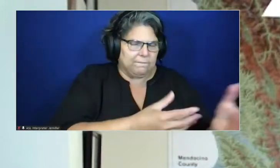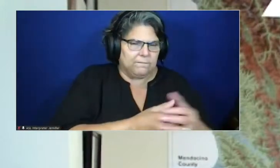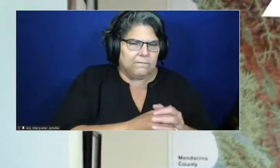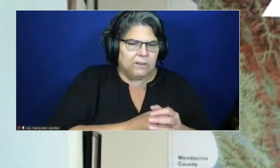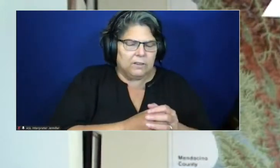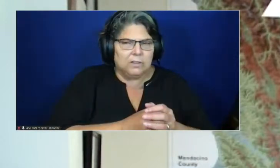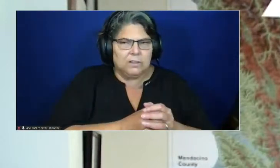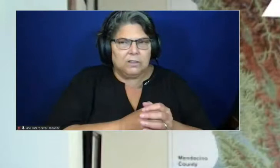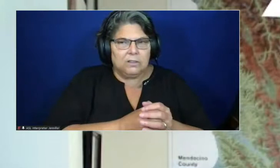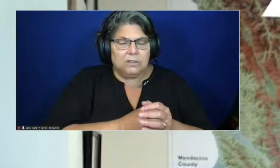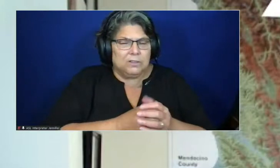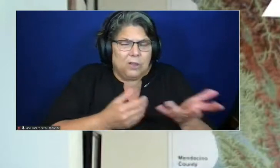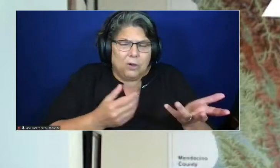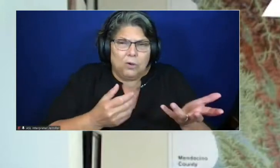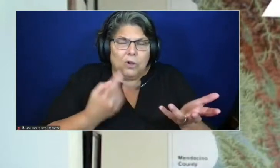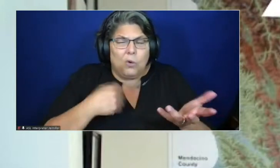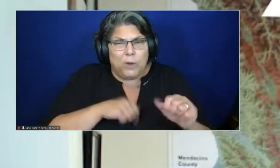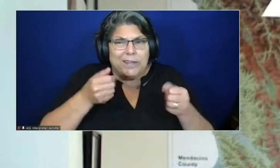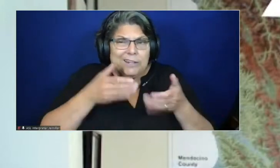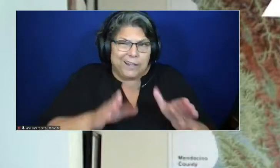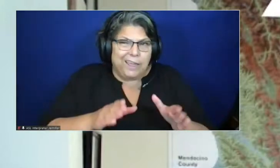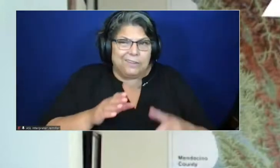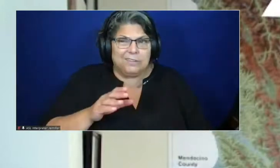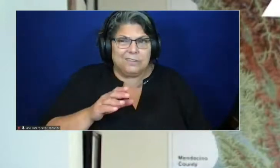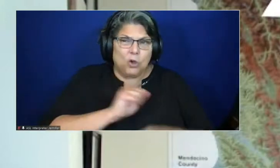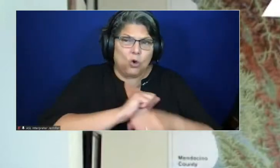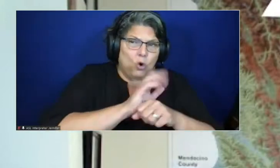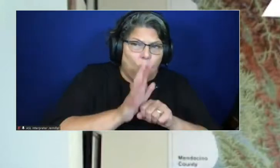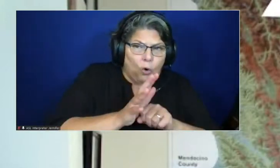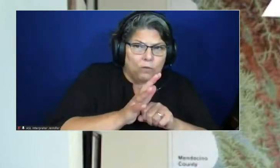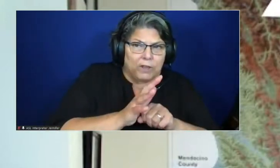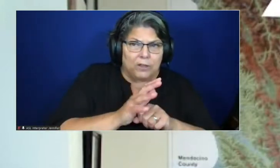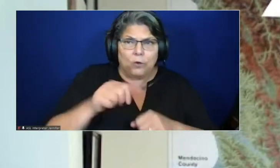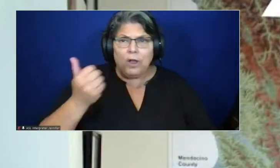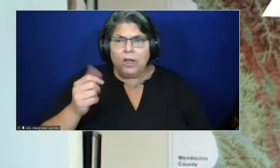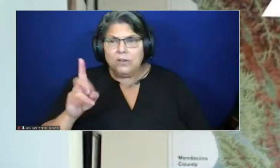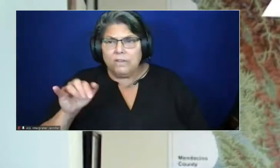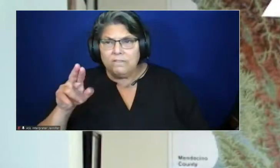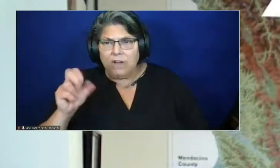another virus control our lives, and it becomes even more than we want.